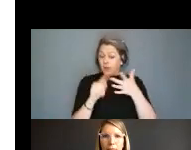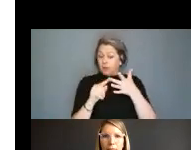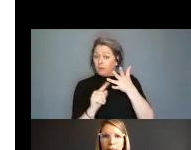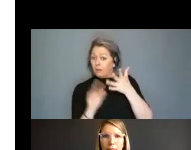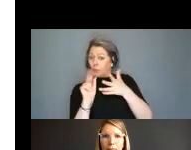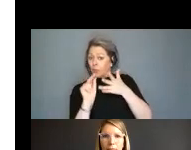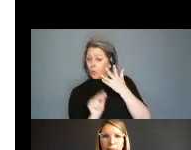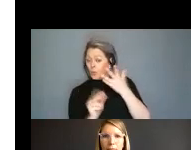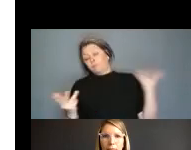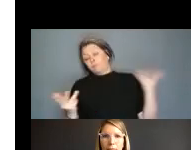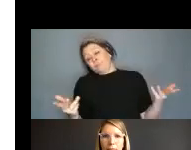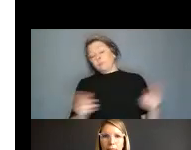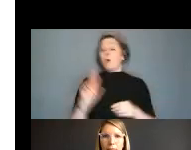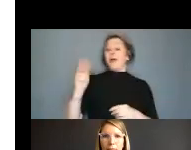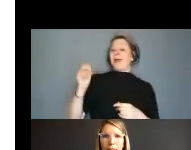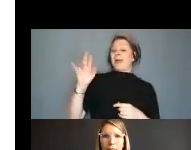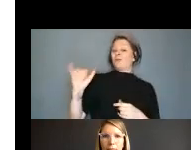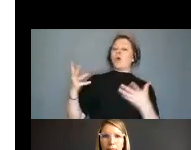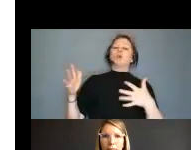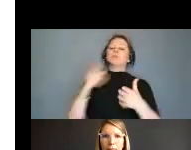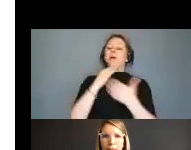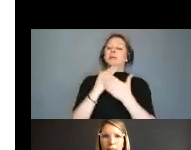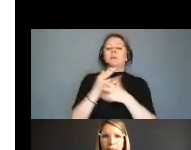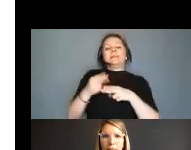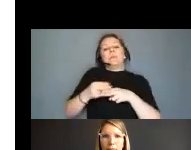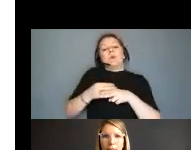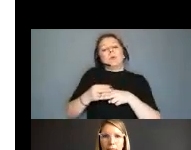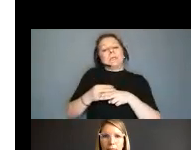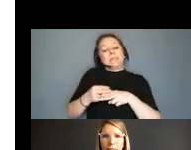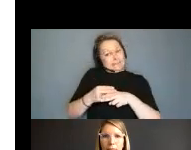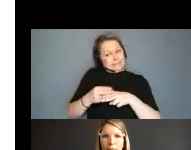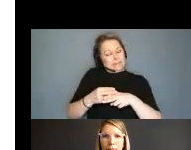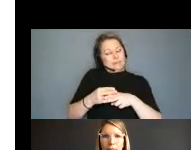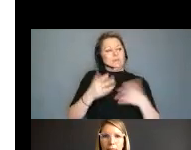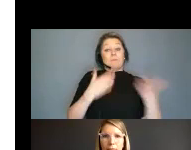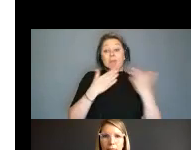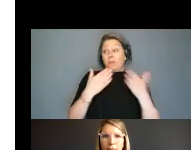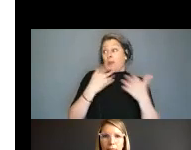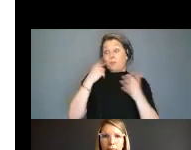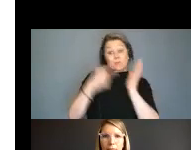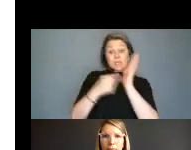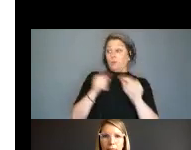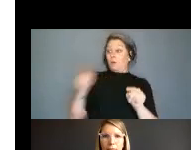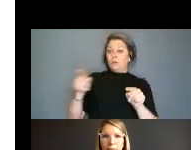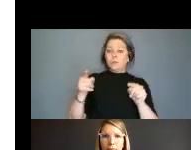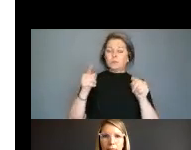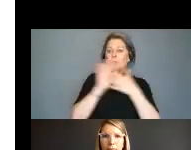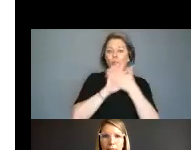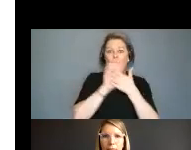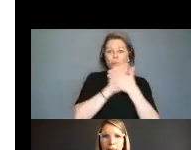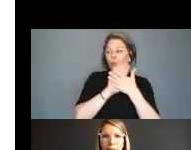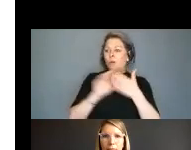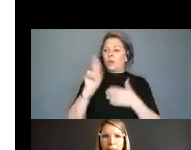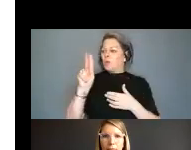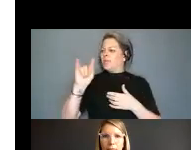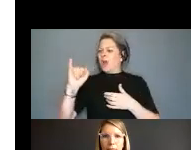And Henry touched on this as well, some of those temporary factors. So, for example, a person could be suffering from, delirium due to a UTI, or